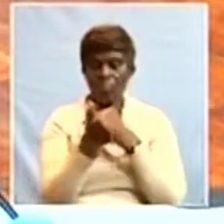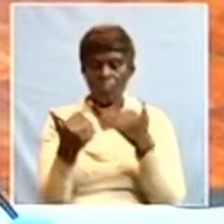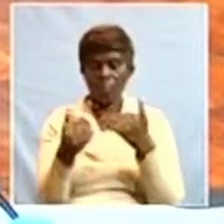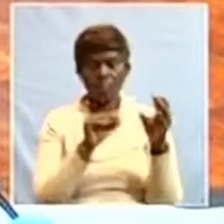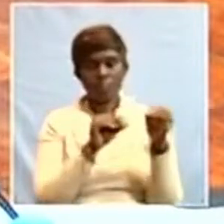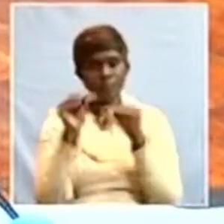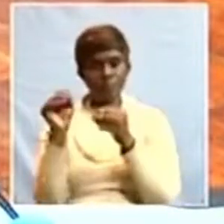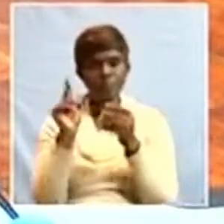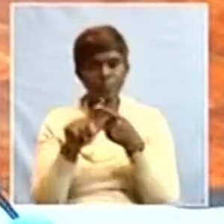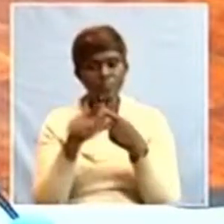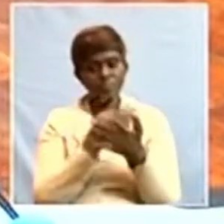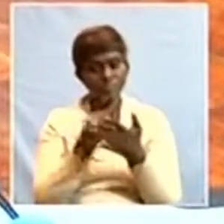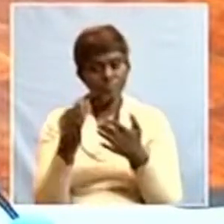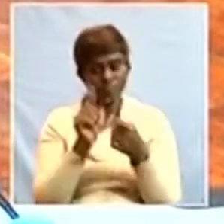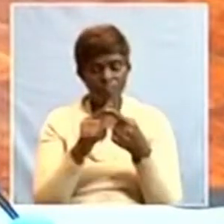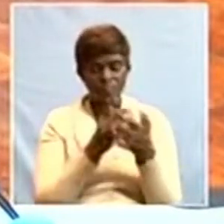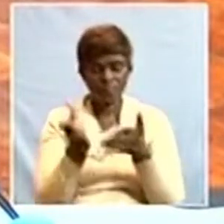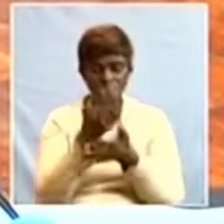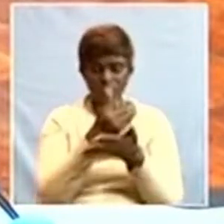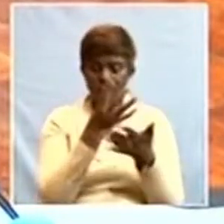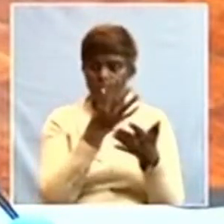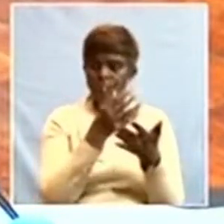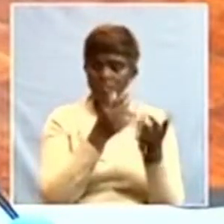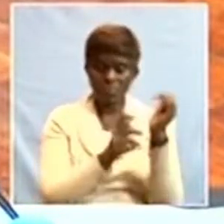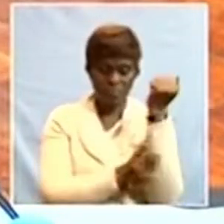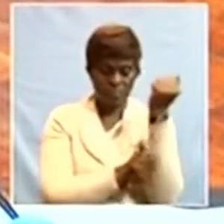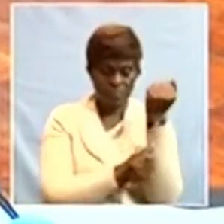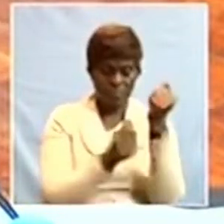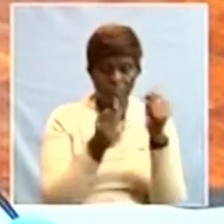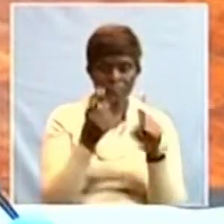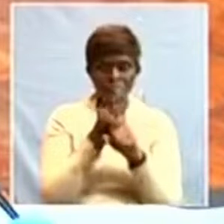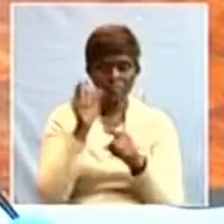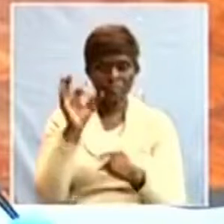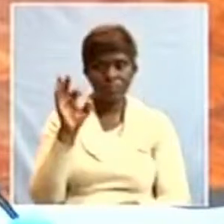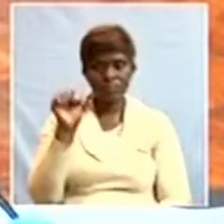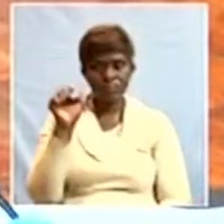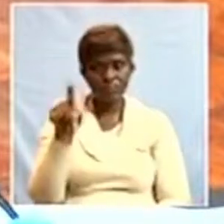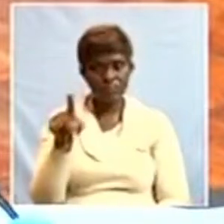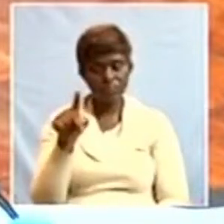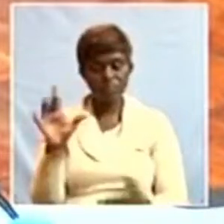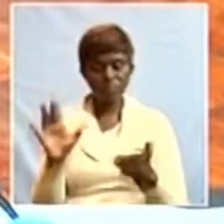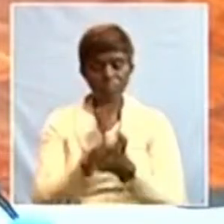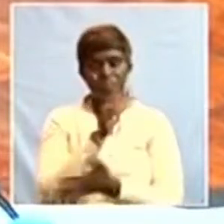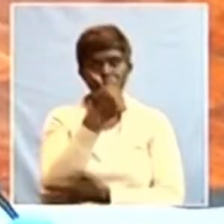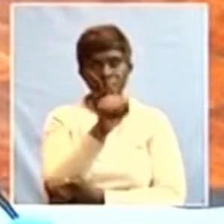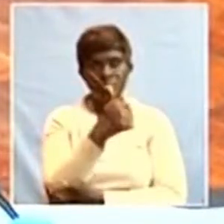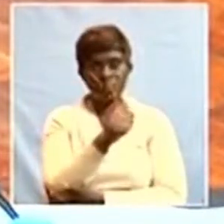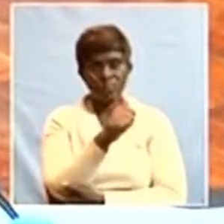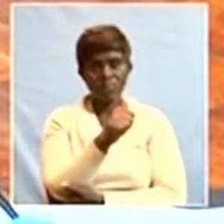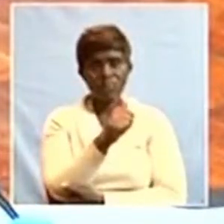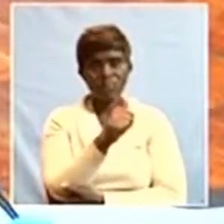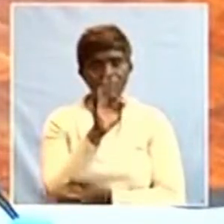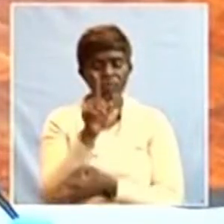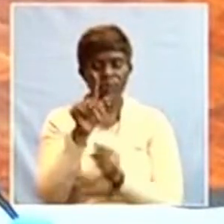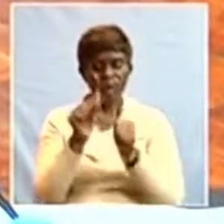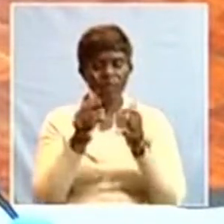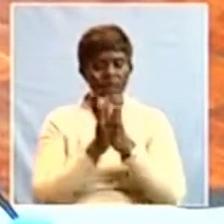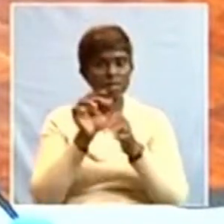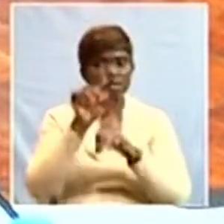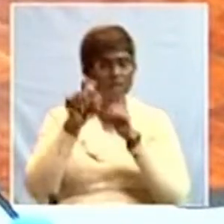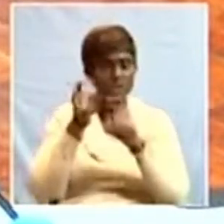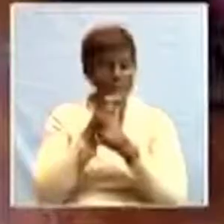to failure to recover produce payback from FSP, page 10. So if you can ask questions from